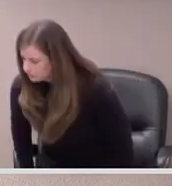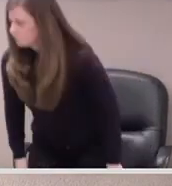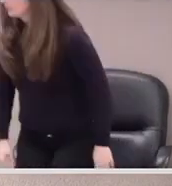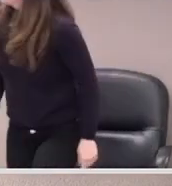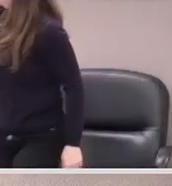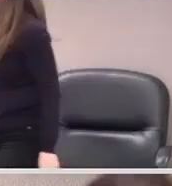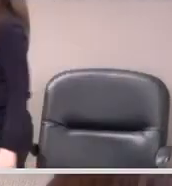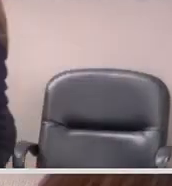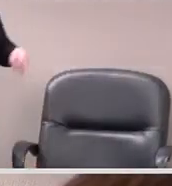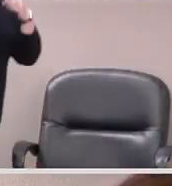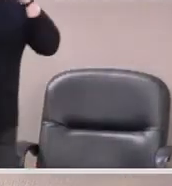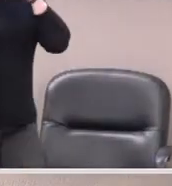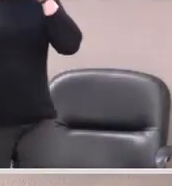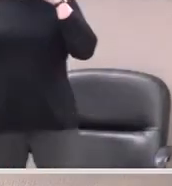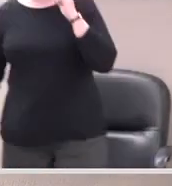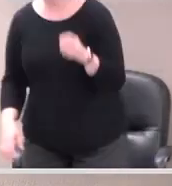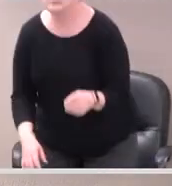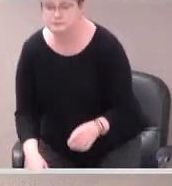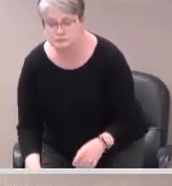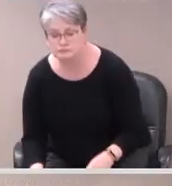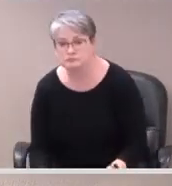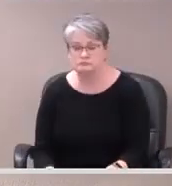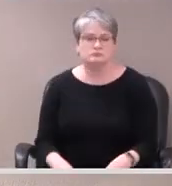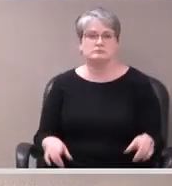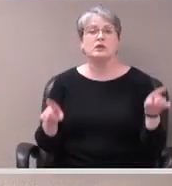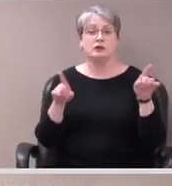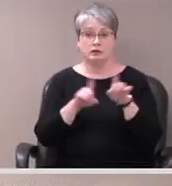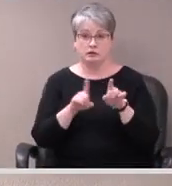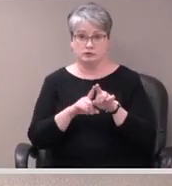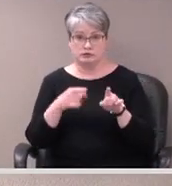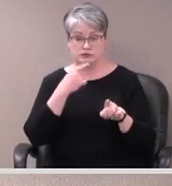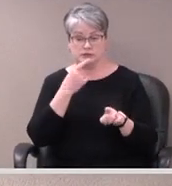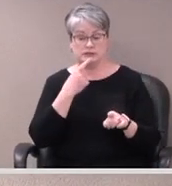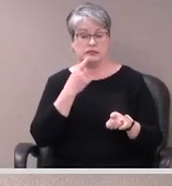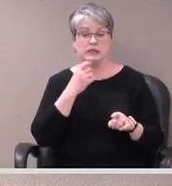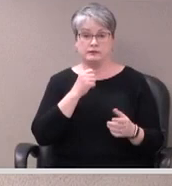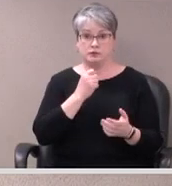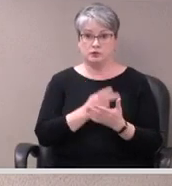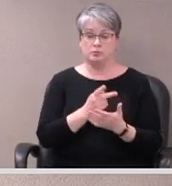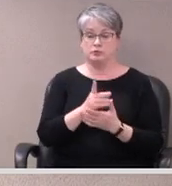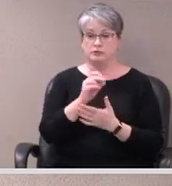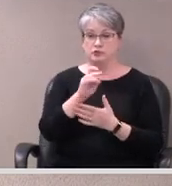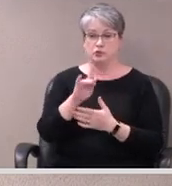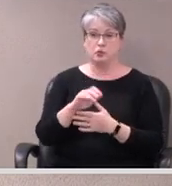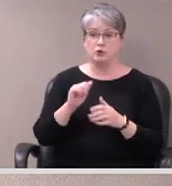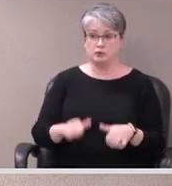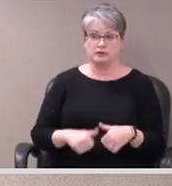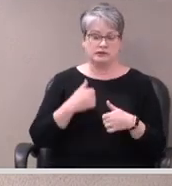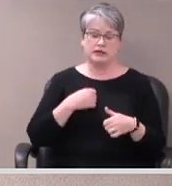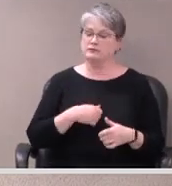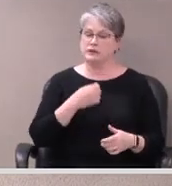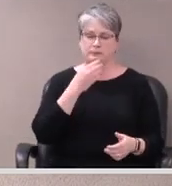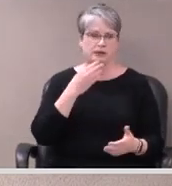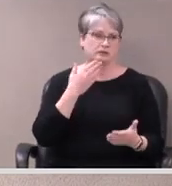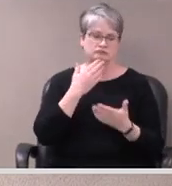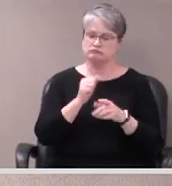do approve a dual resides, that will have a major impact on enrollments across the district.